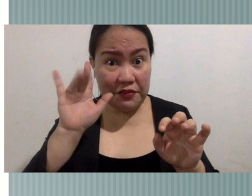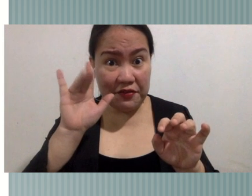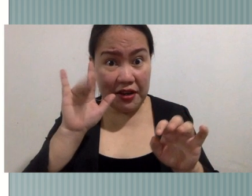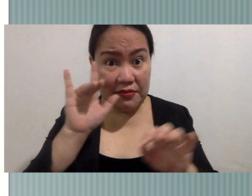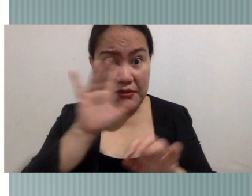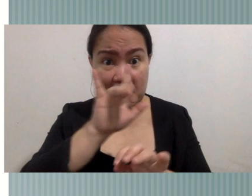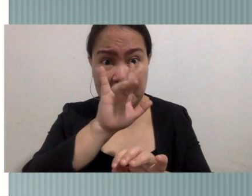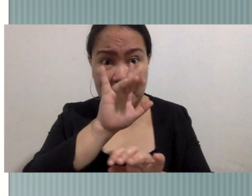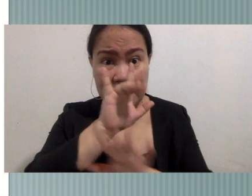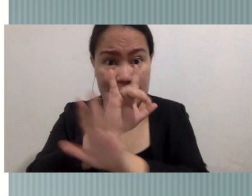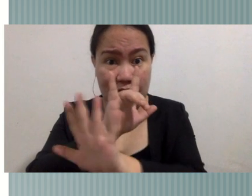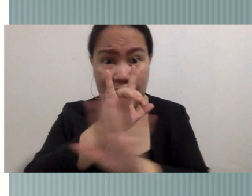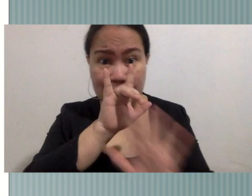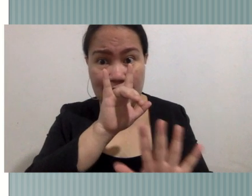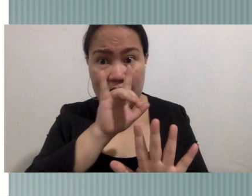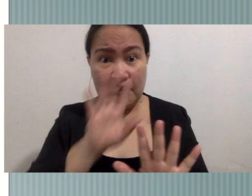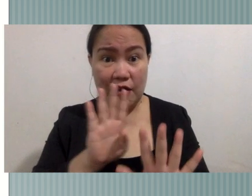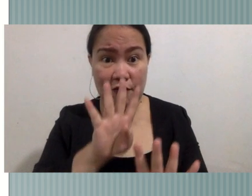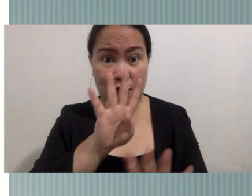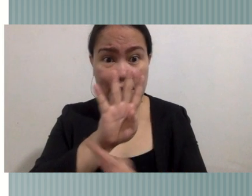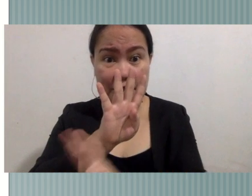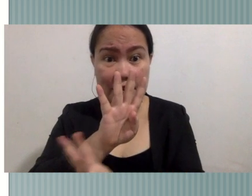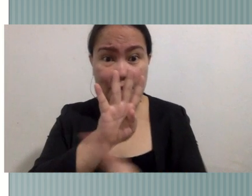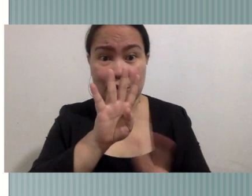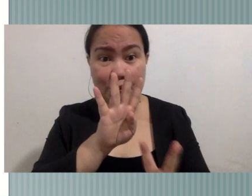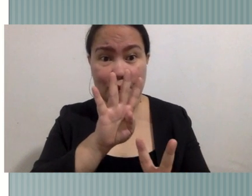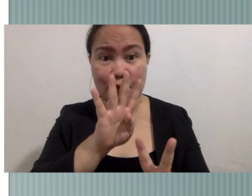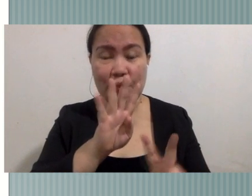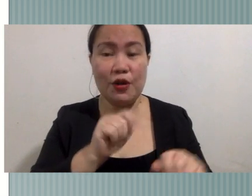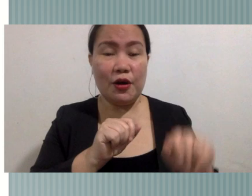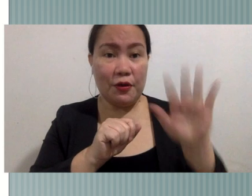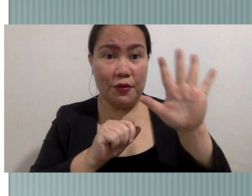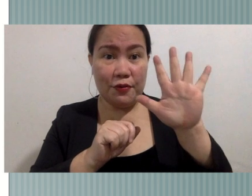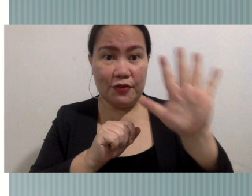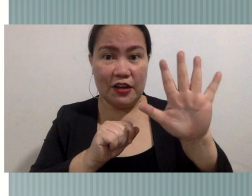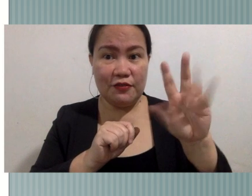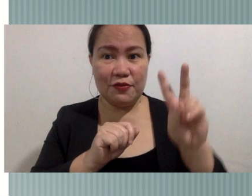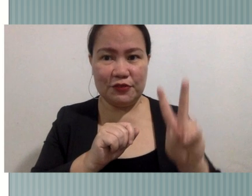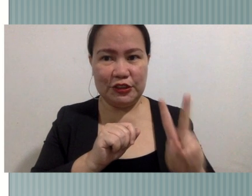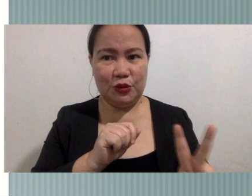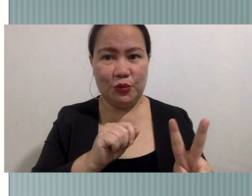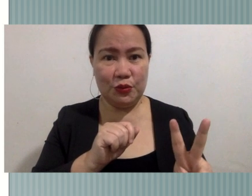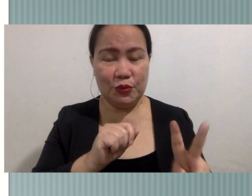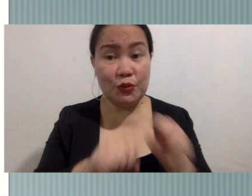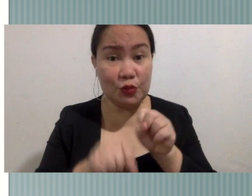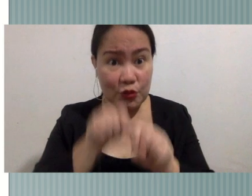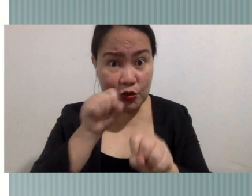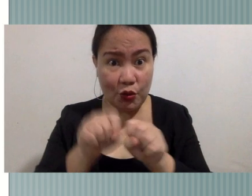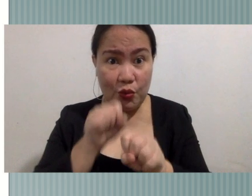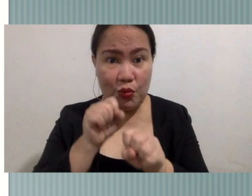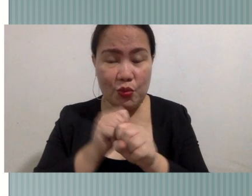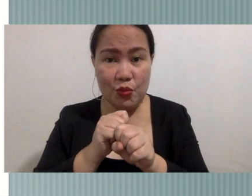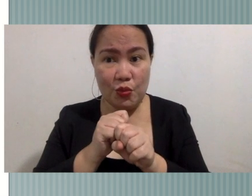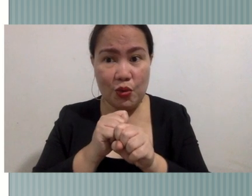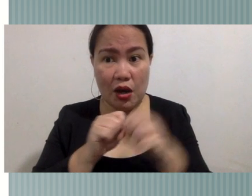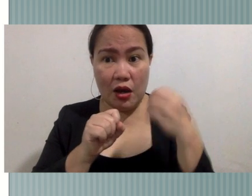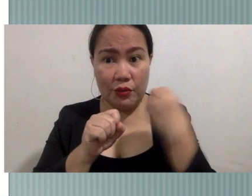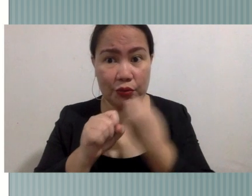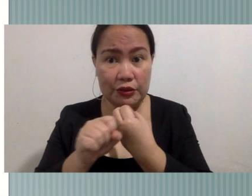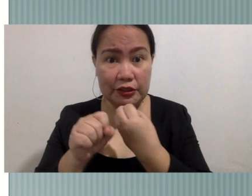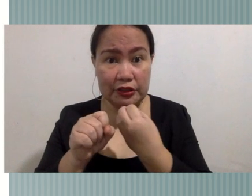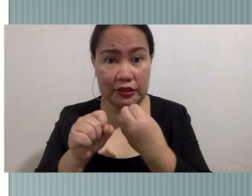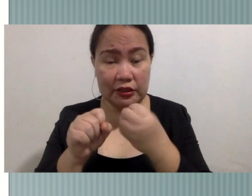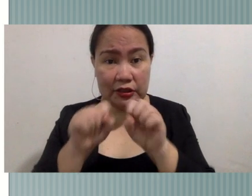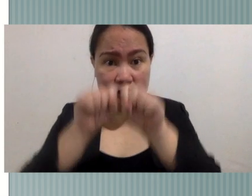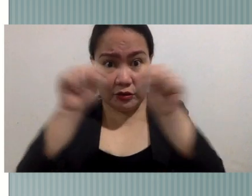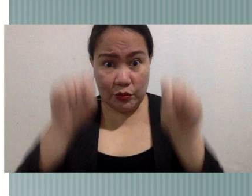root ni 25 is 5. Square root ni 4 is 2. So, that is 5 over 2. So, therefore, our square